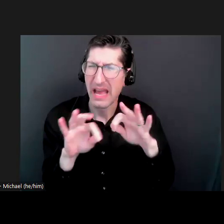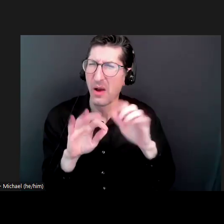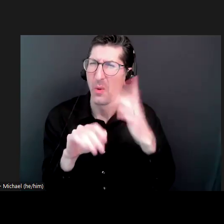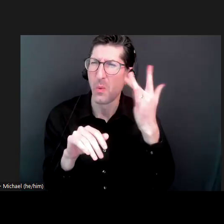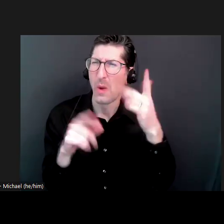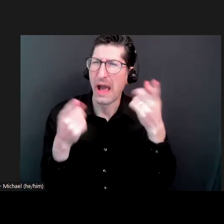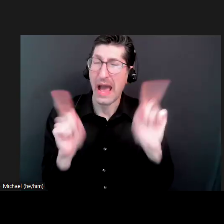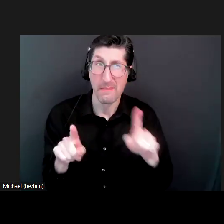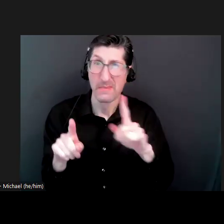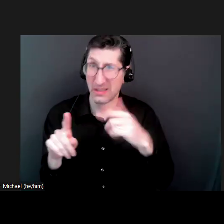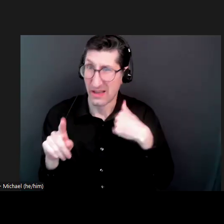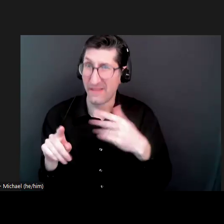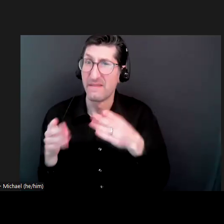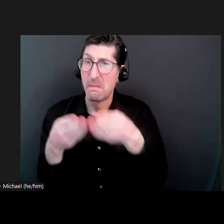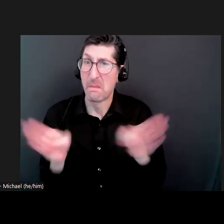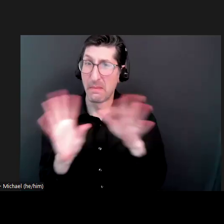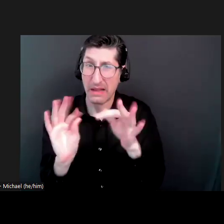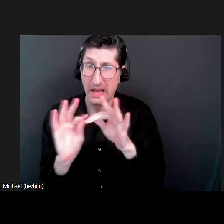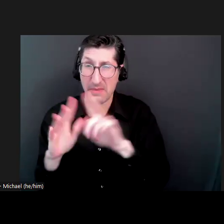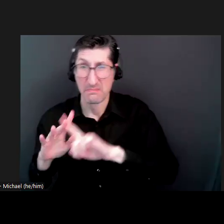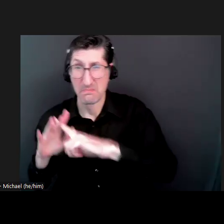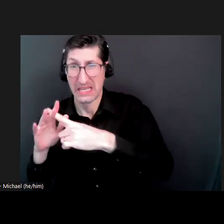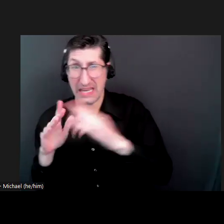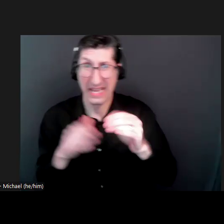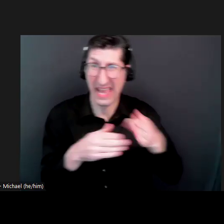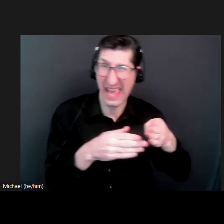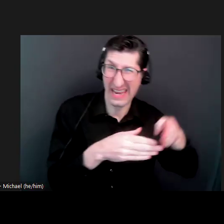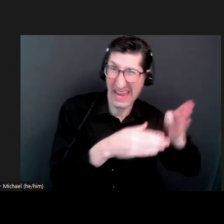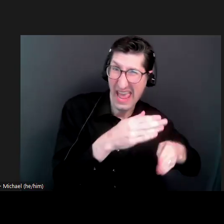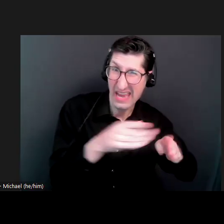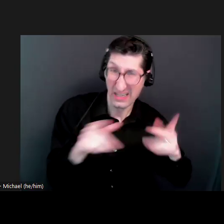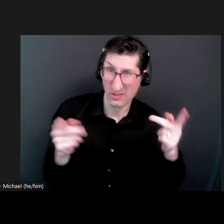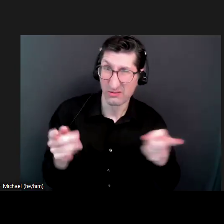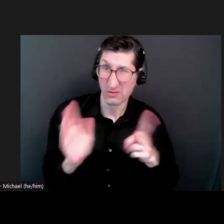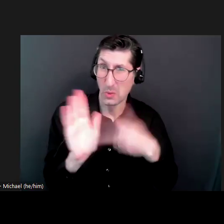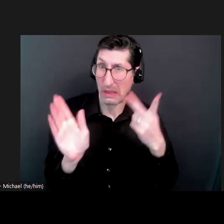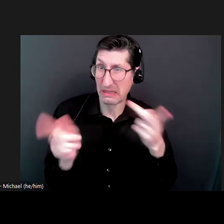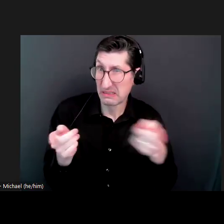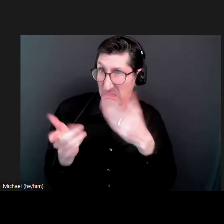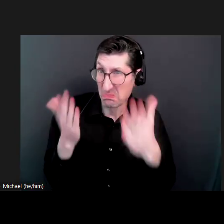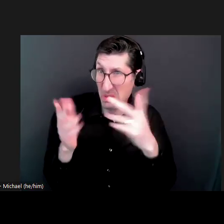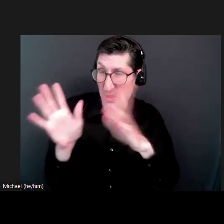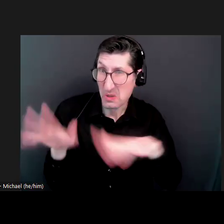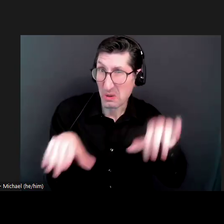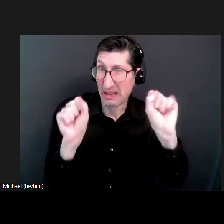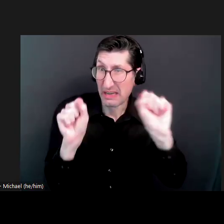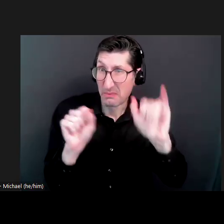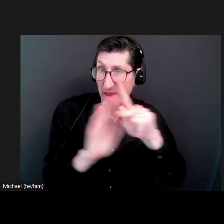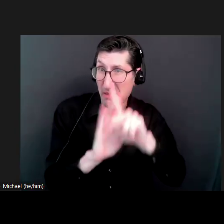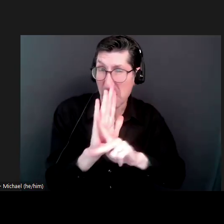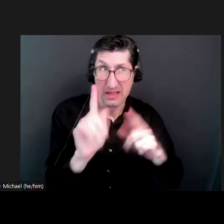is a practice that you've adopted from some other agency. So